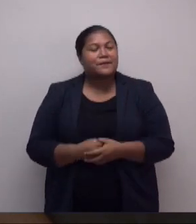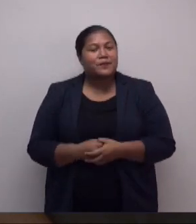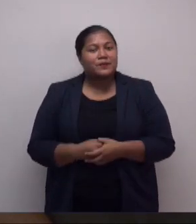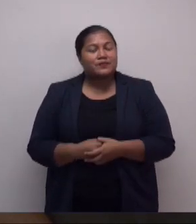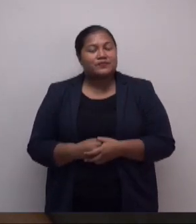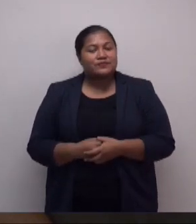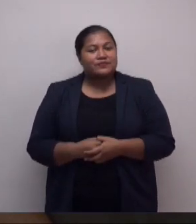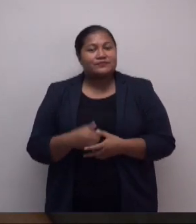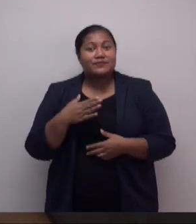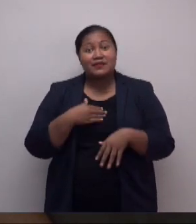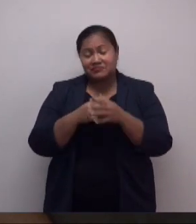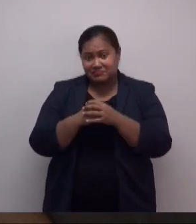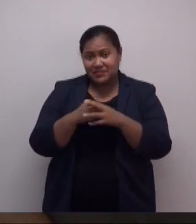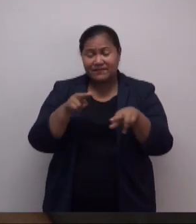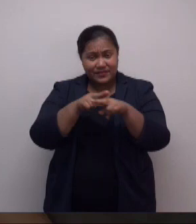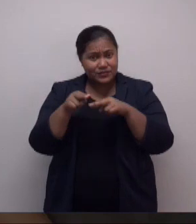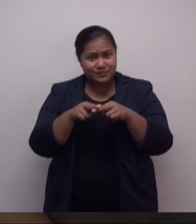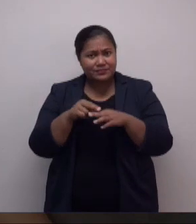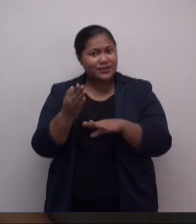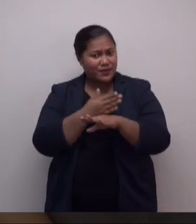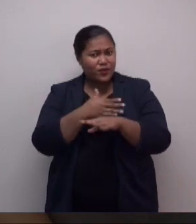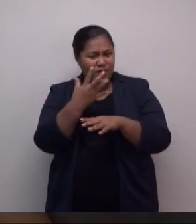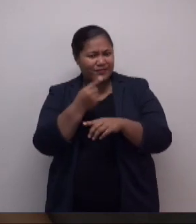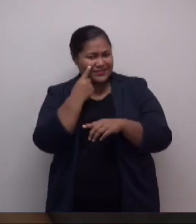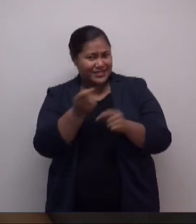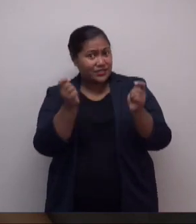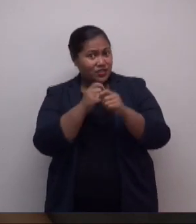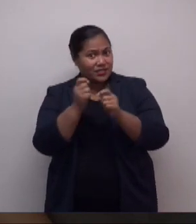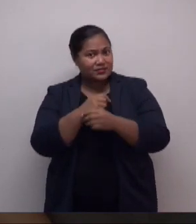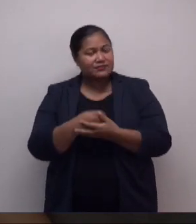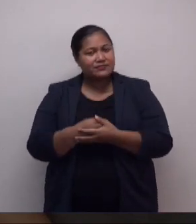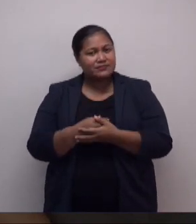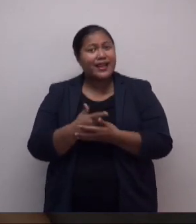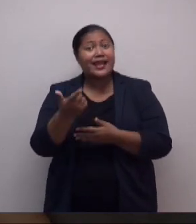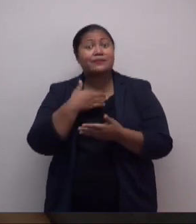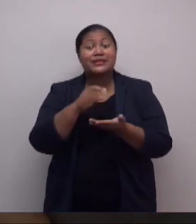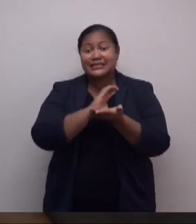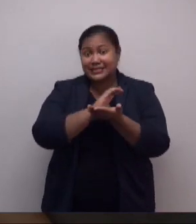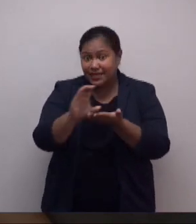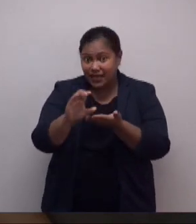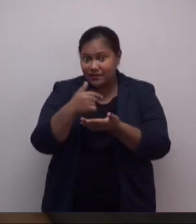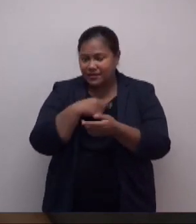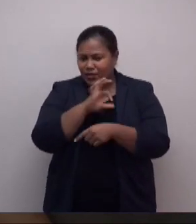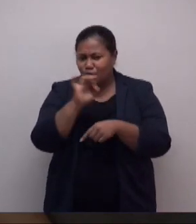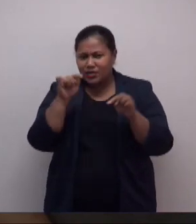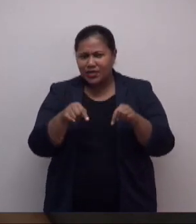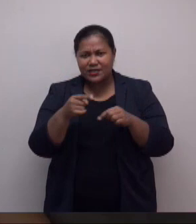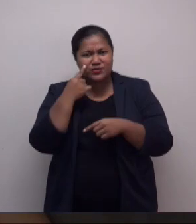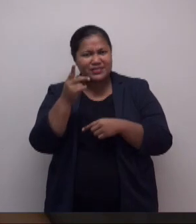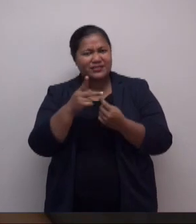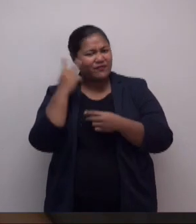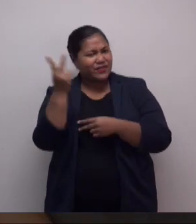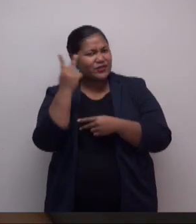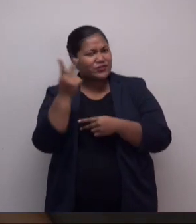My fellow Fijians, before we get to these changes, let me be clear that I'm not here to roll out the victory banner and